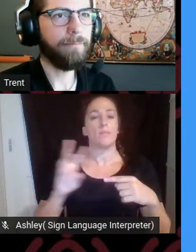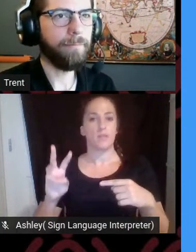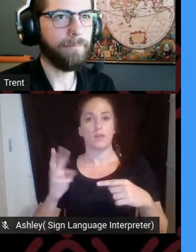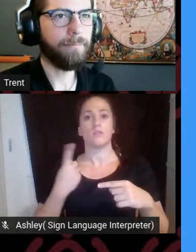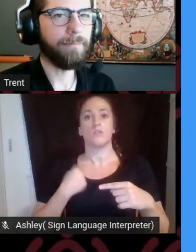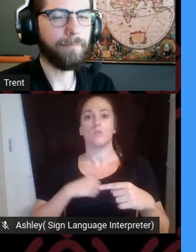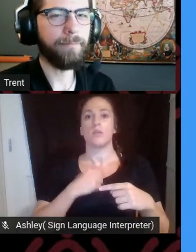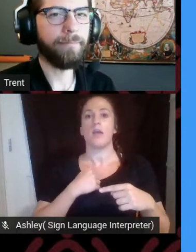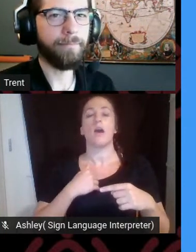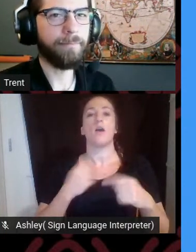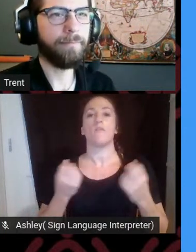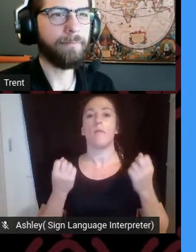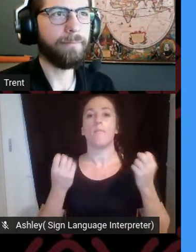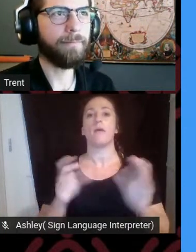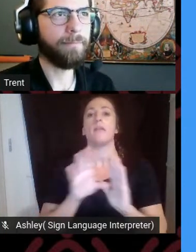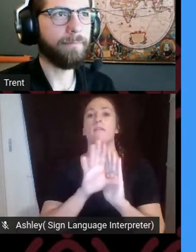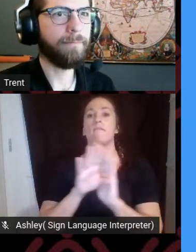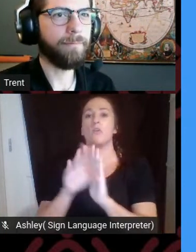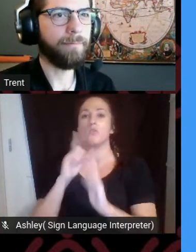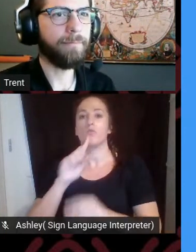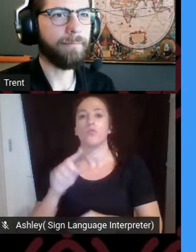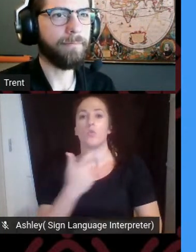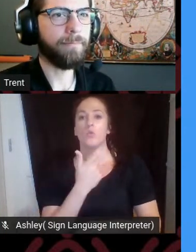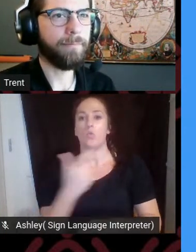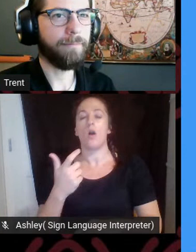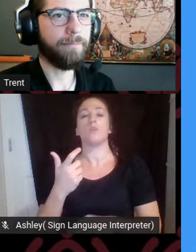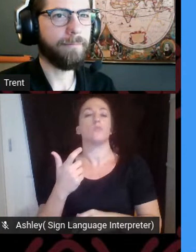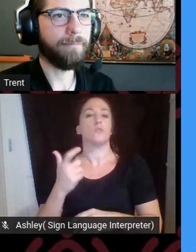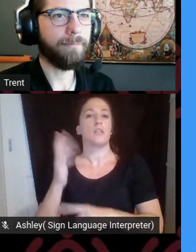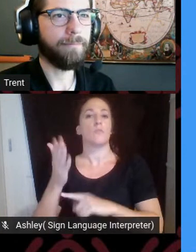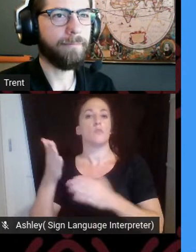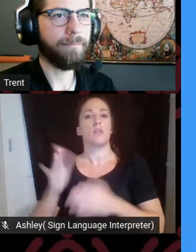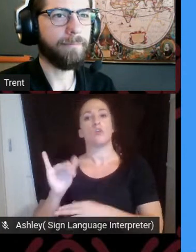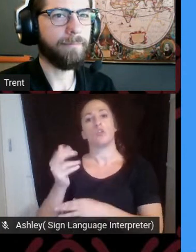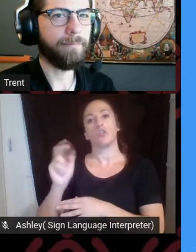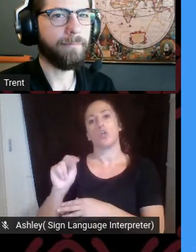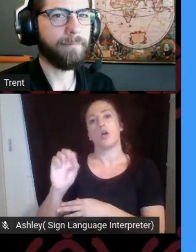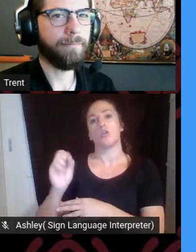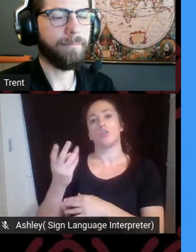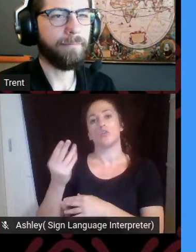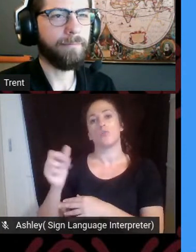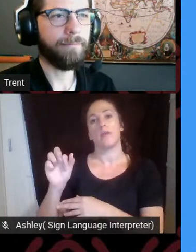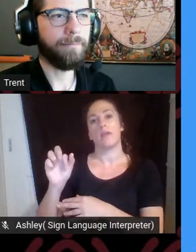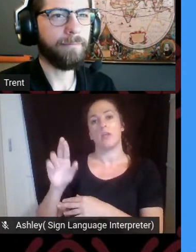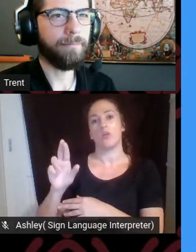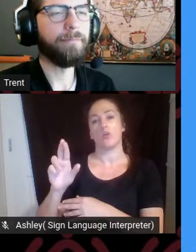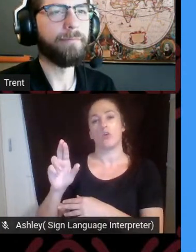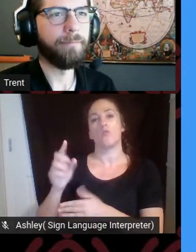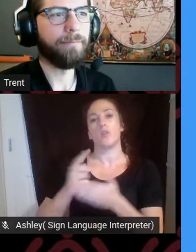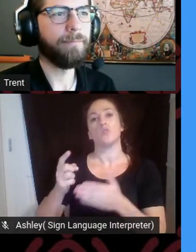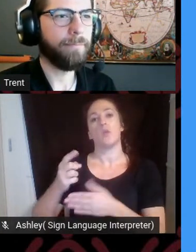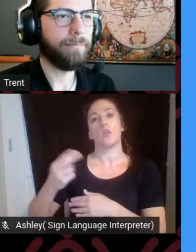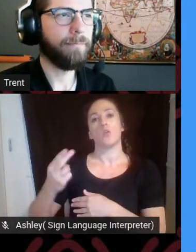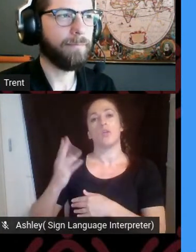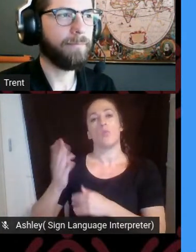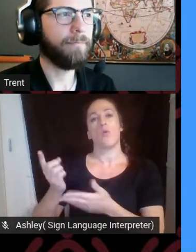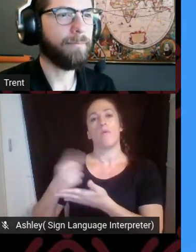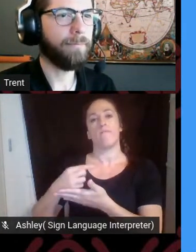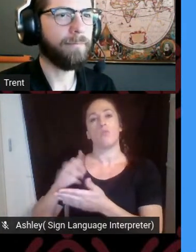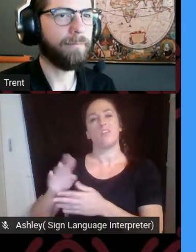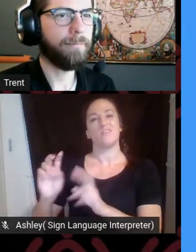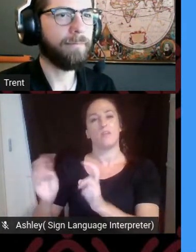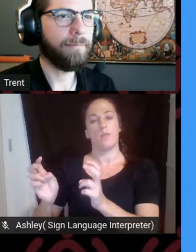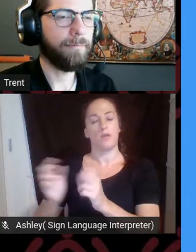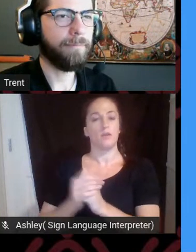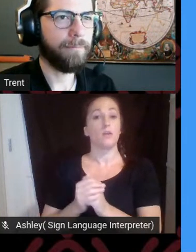many resources. And John Shoemaker will go over this a little bit as well within Google Classroom on Thursday.